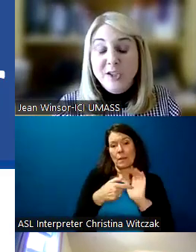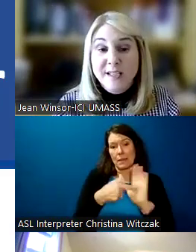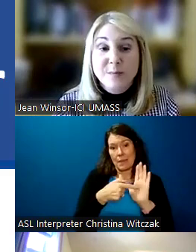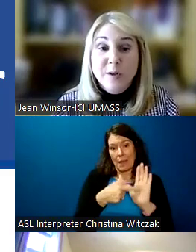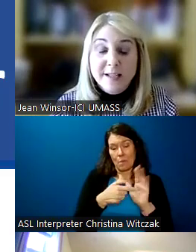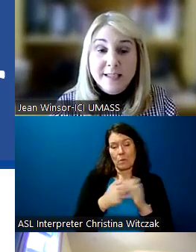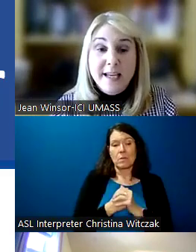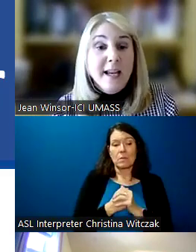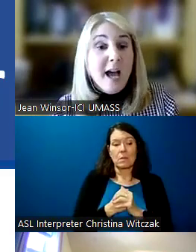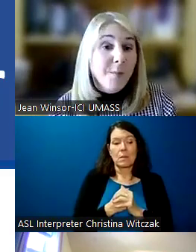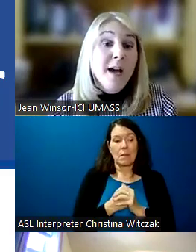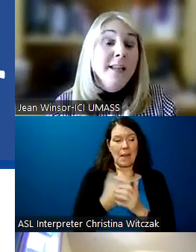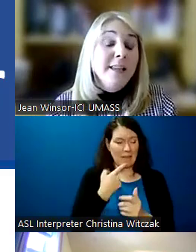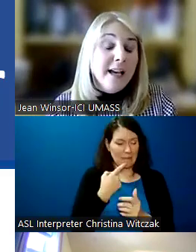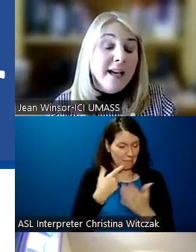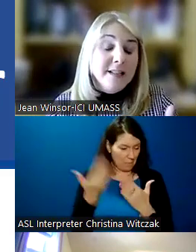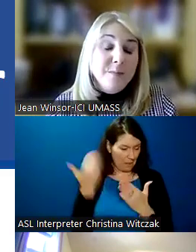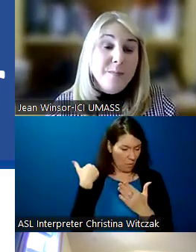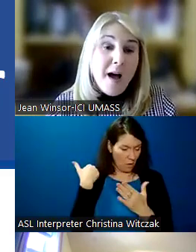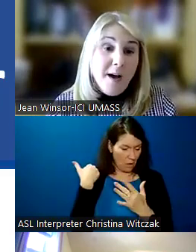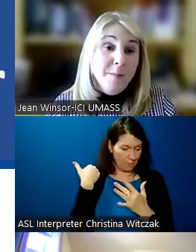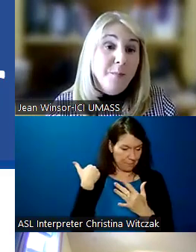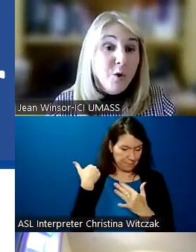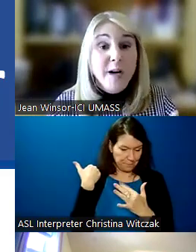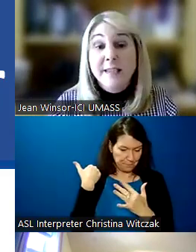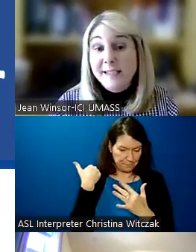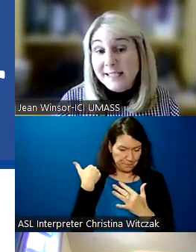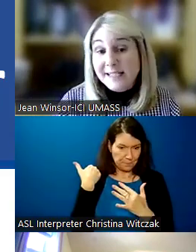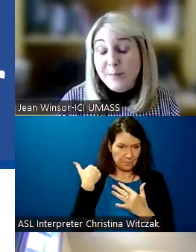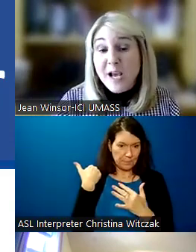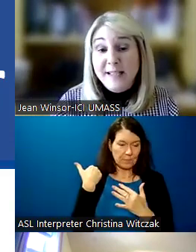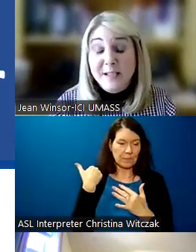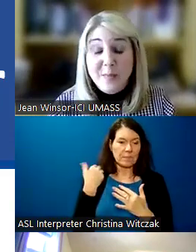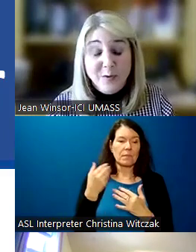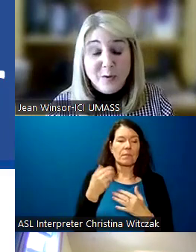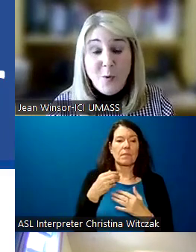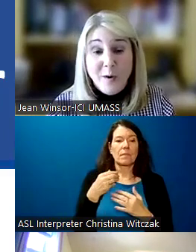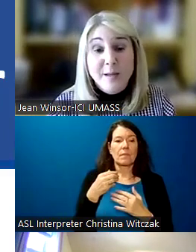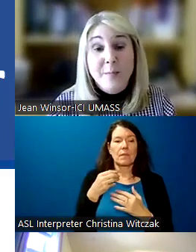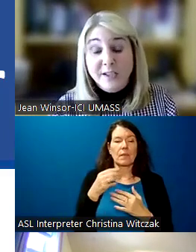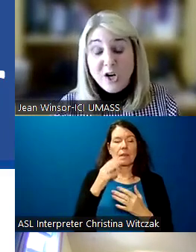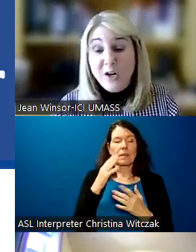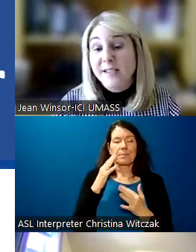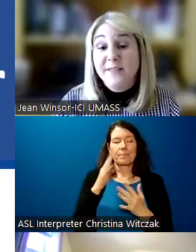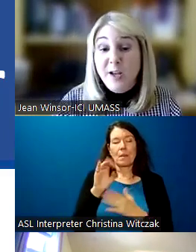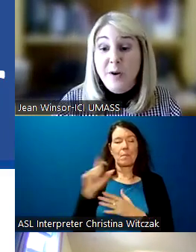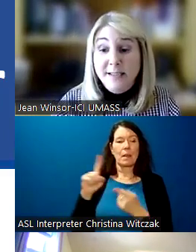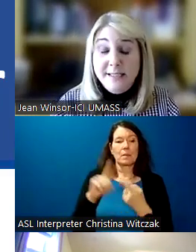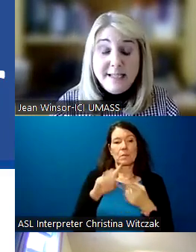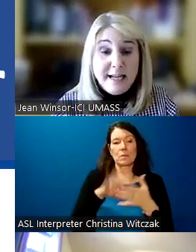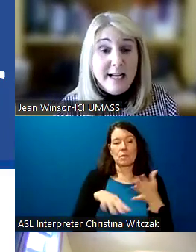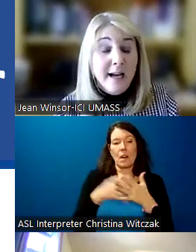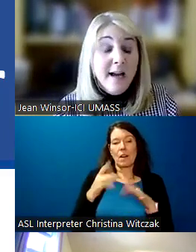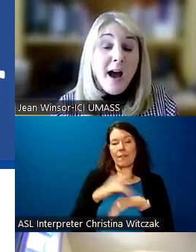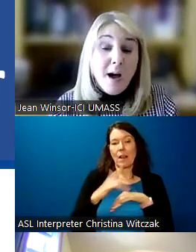I've mentioned this previously, the Blue Book, the state snapshots, and the build report, the build a chart that's available on